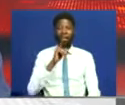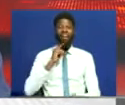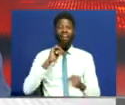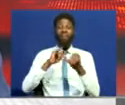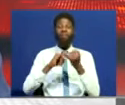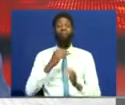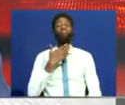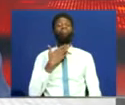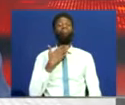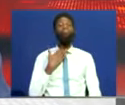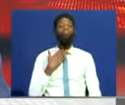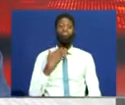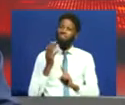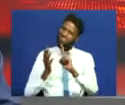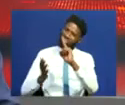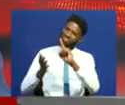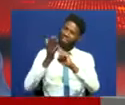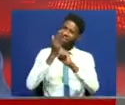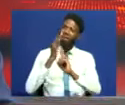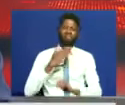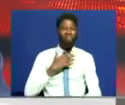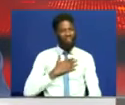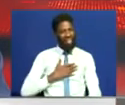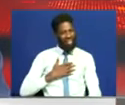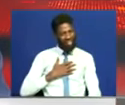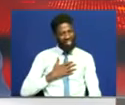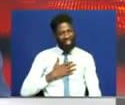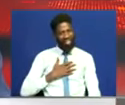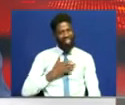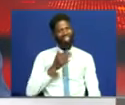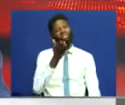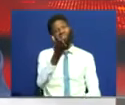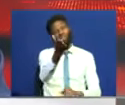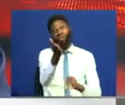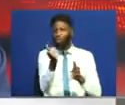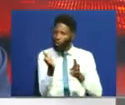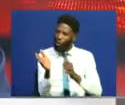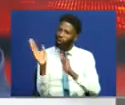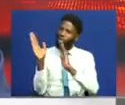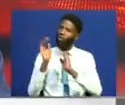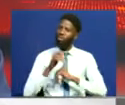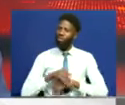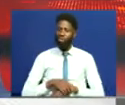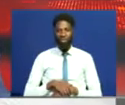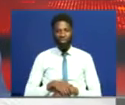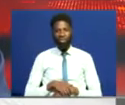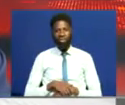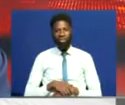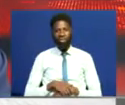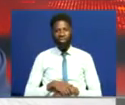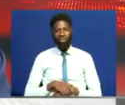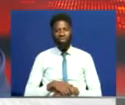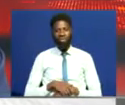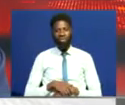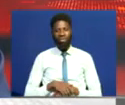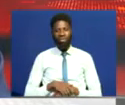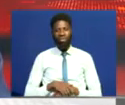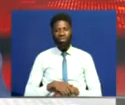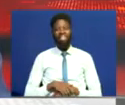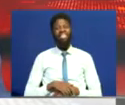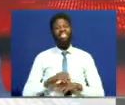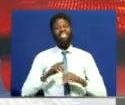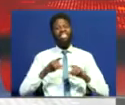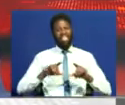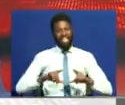away. Preserve your life. The country is duty-bound to preserve your life. But you